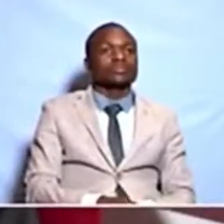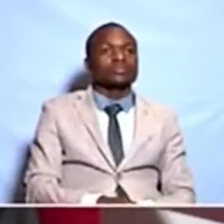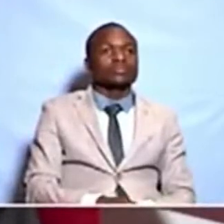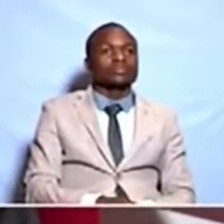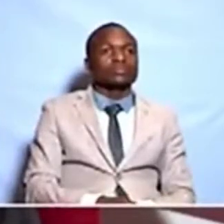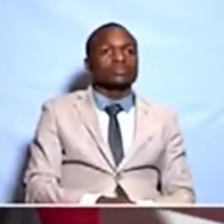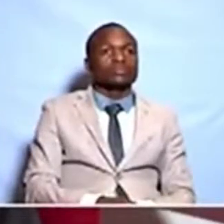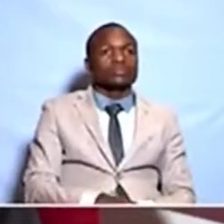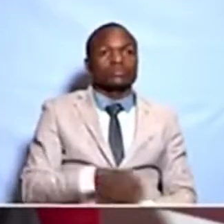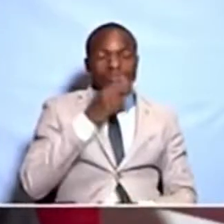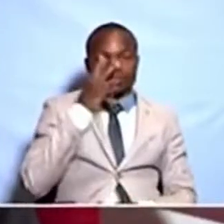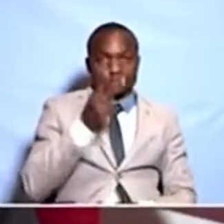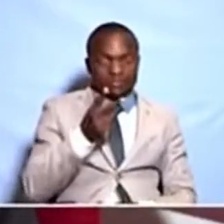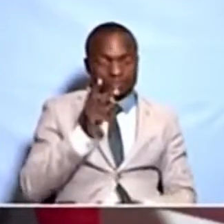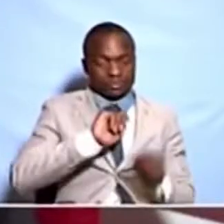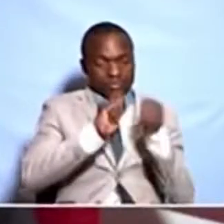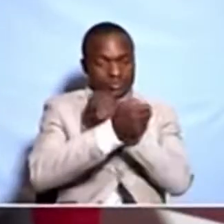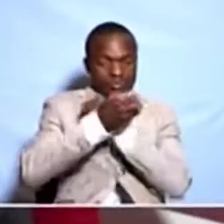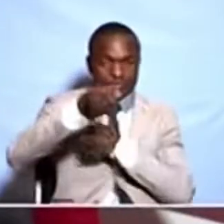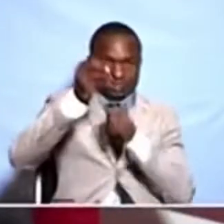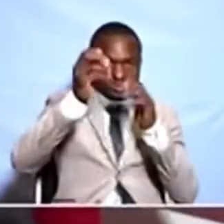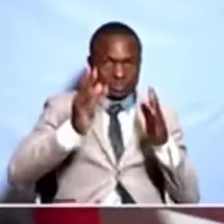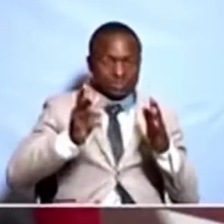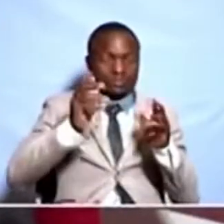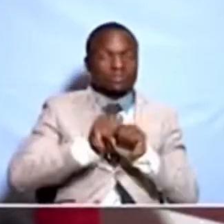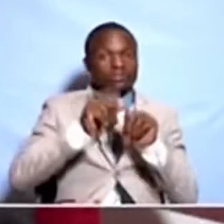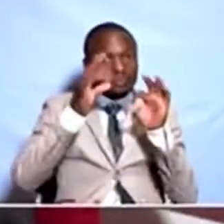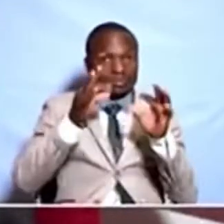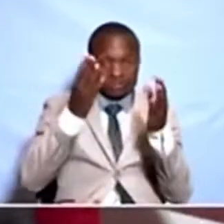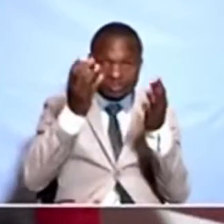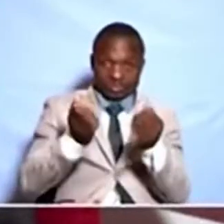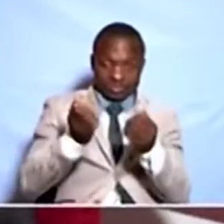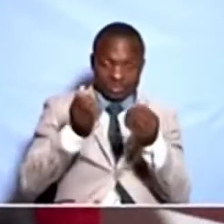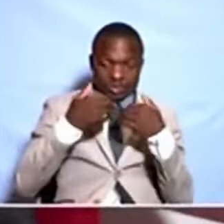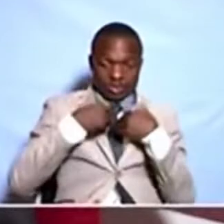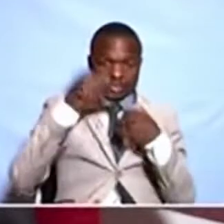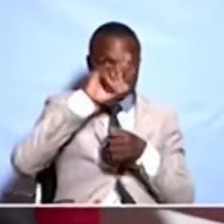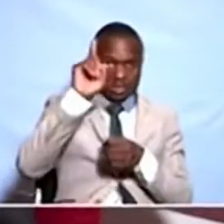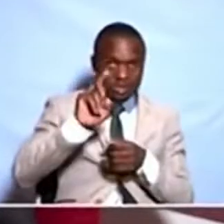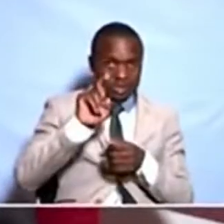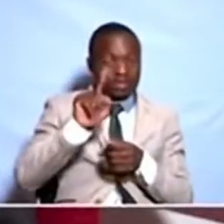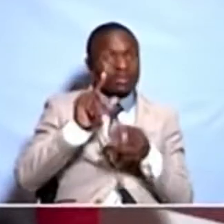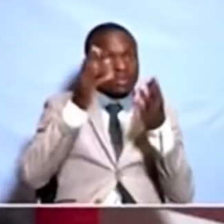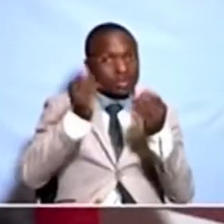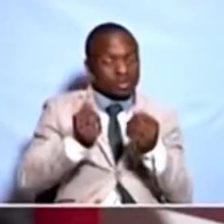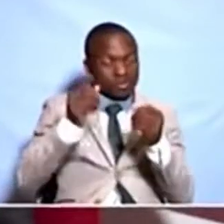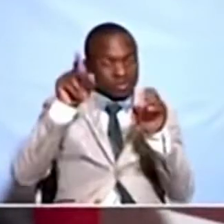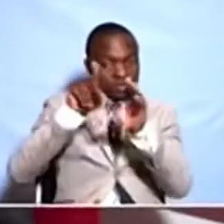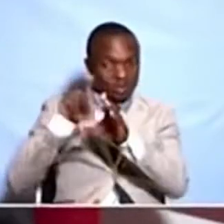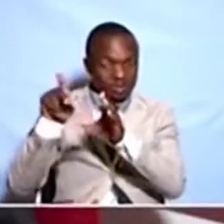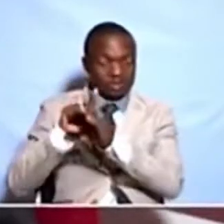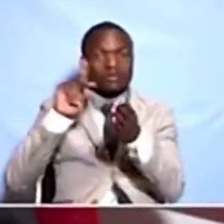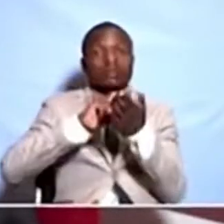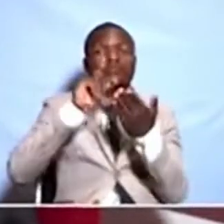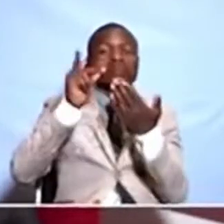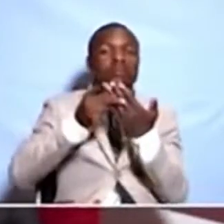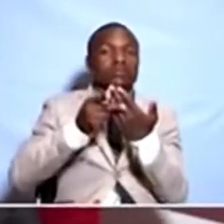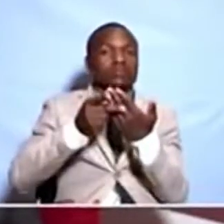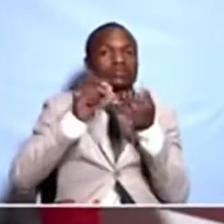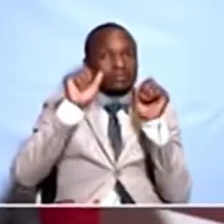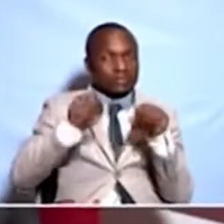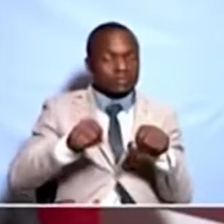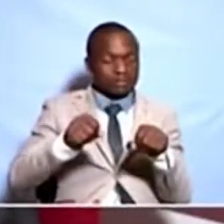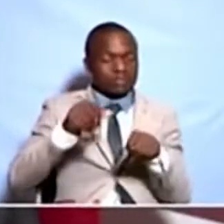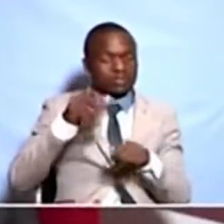and we are looking at a change of ownership. If you have a question and you want to participate on this program, please, you can go